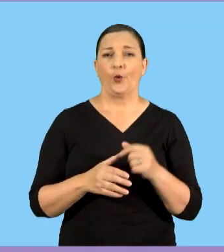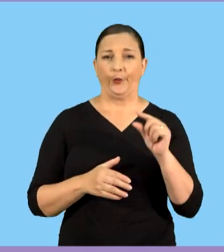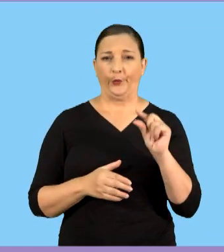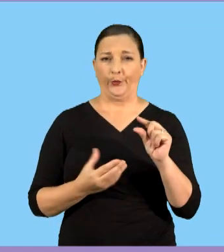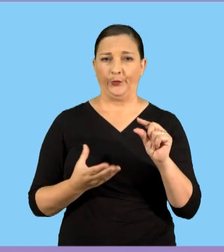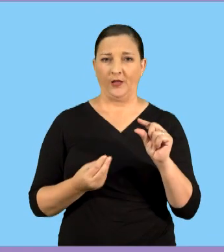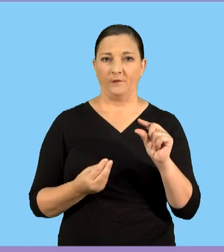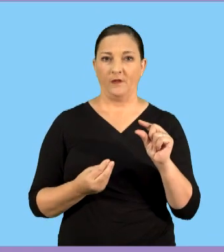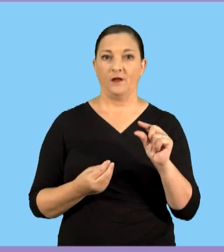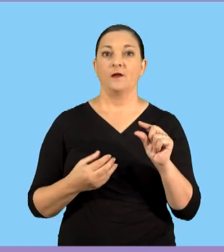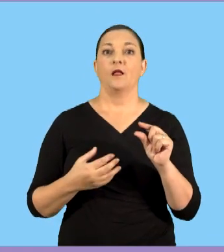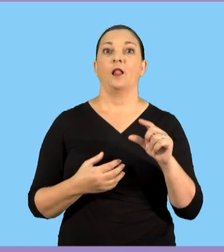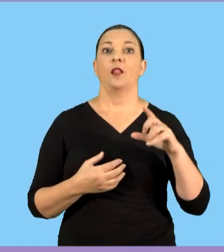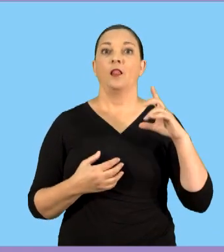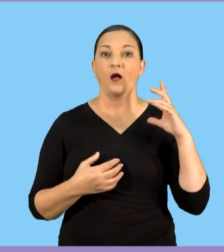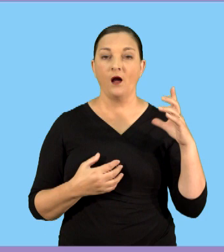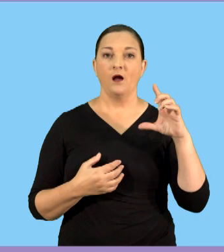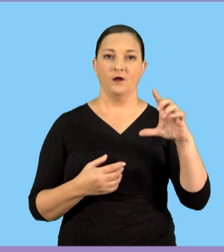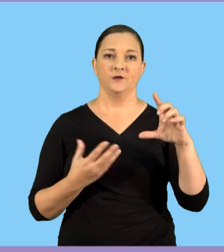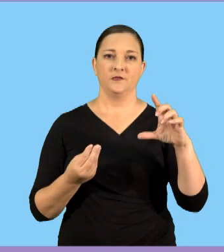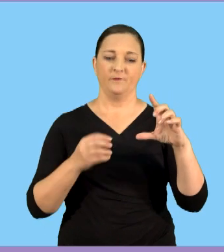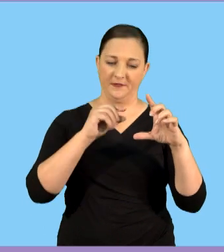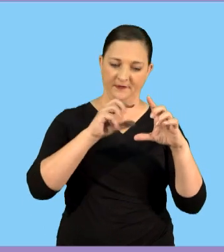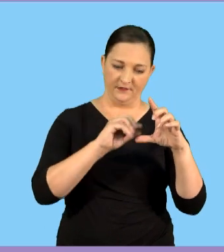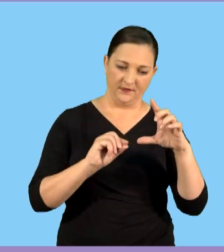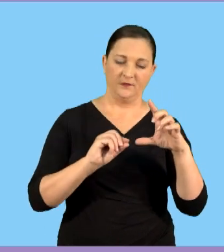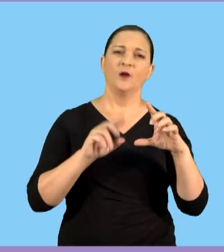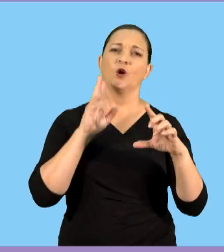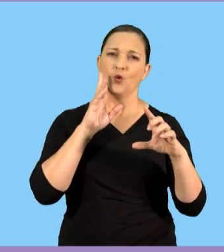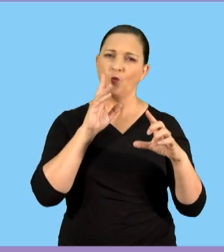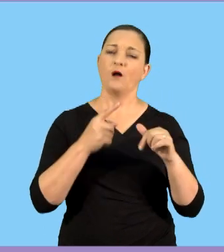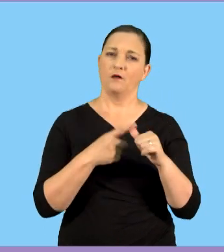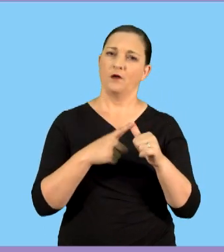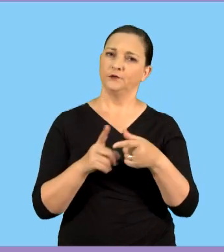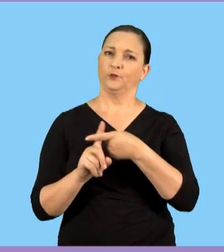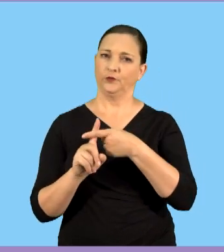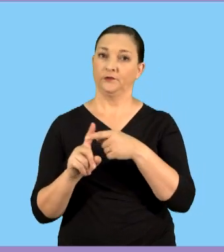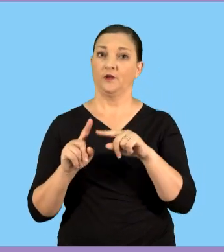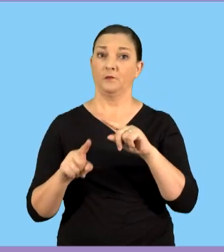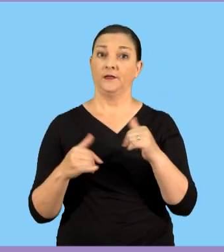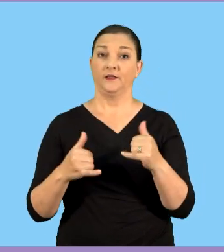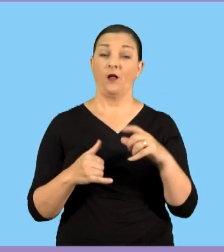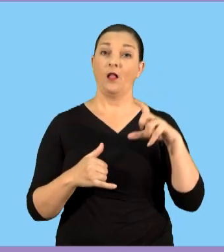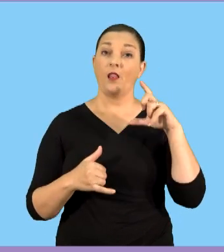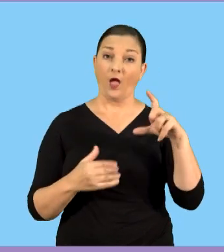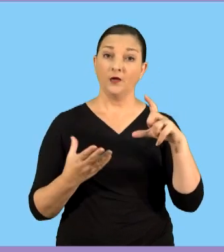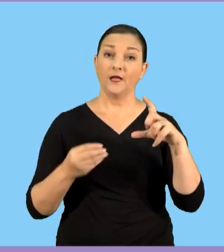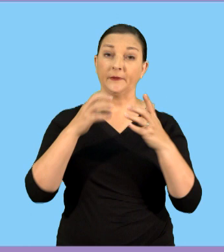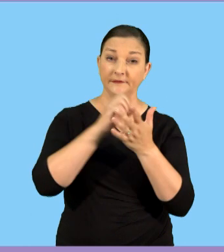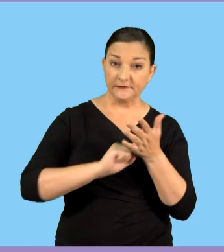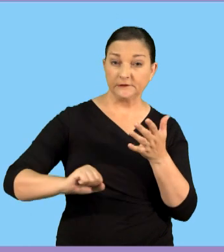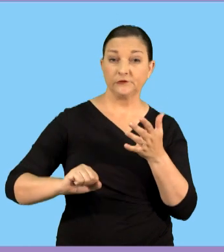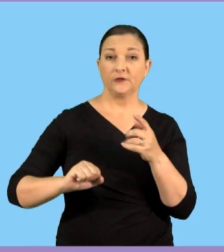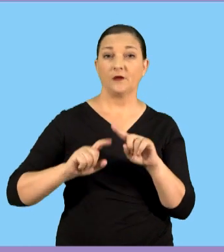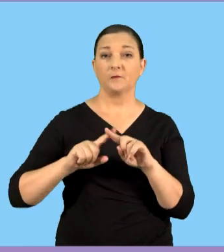a small number from a larger number, the answer will be positive. And when we subtract a larger number from a smaller number,